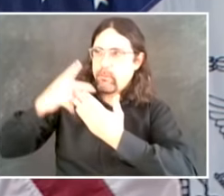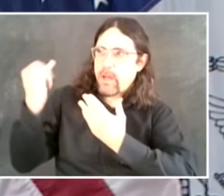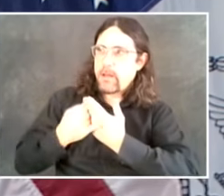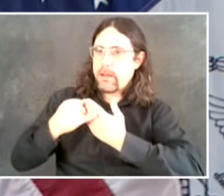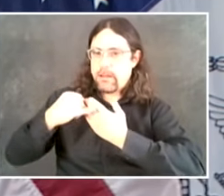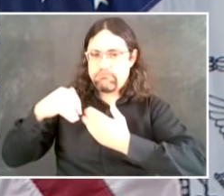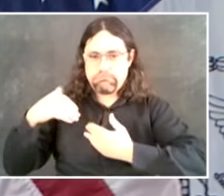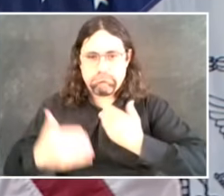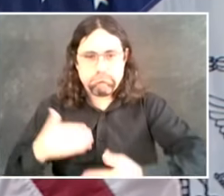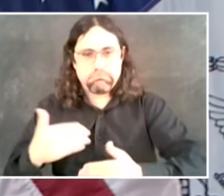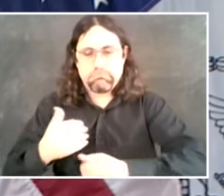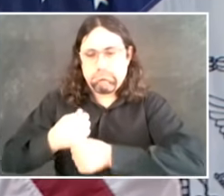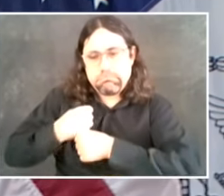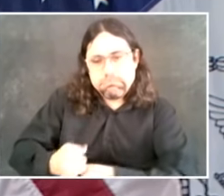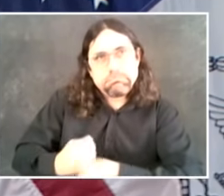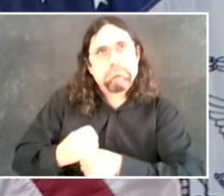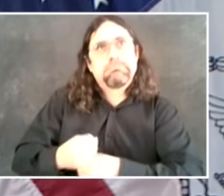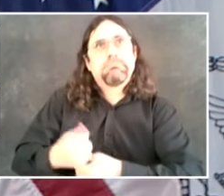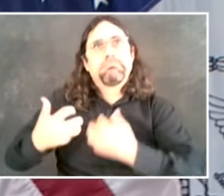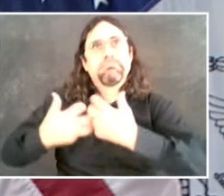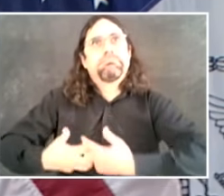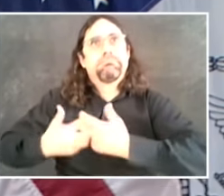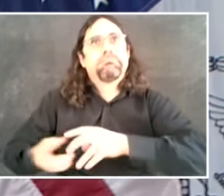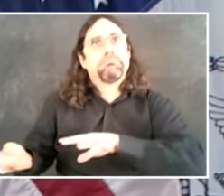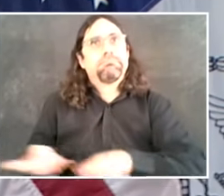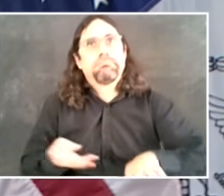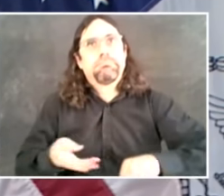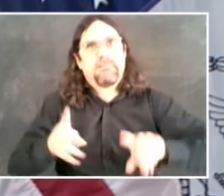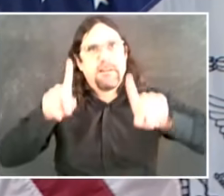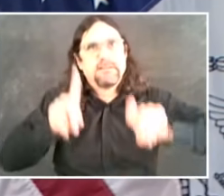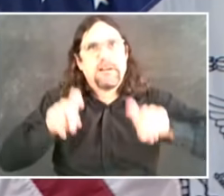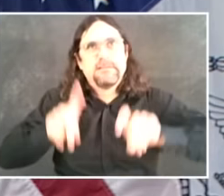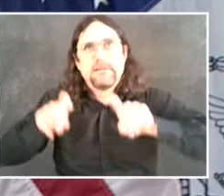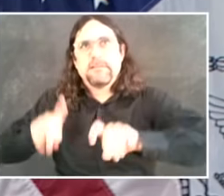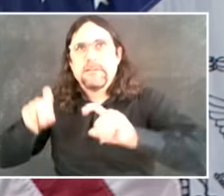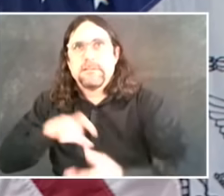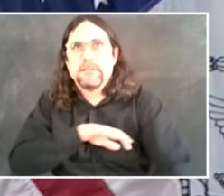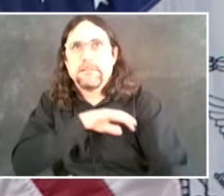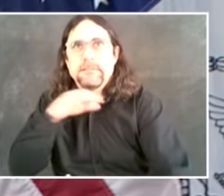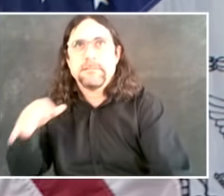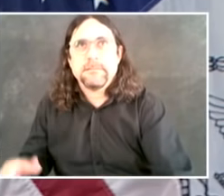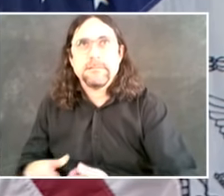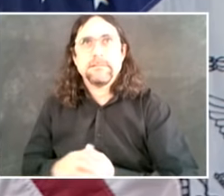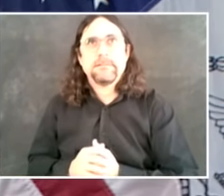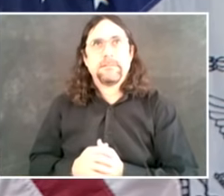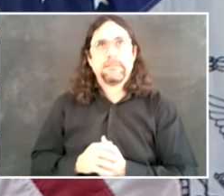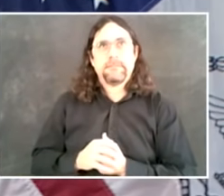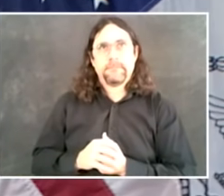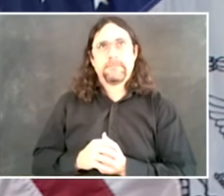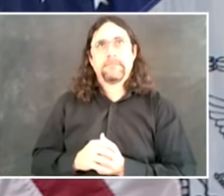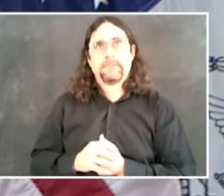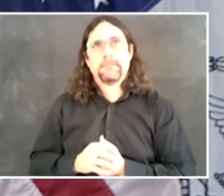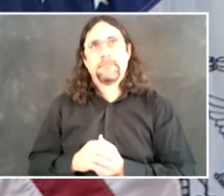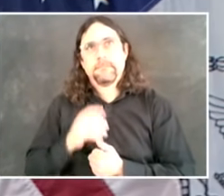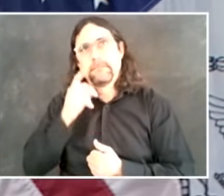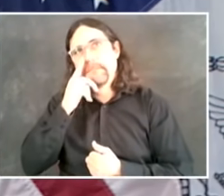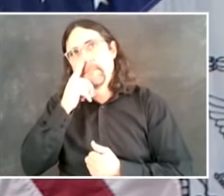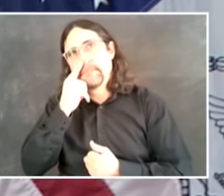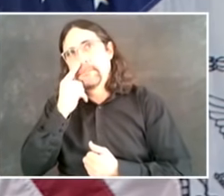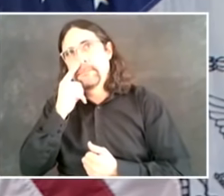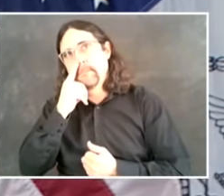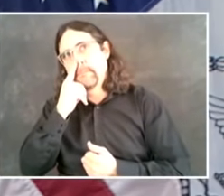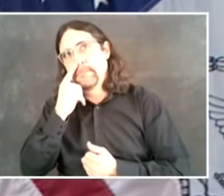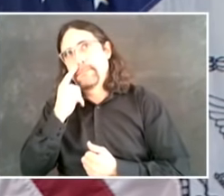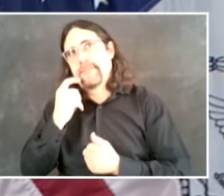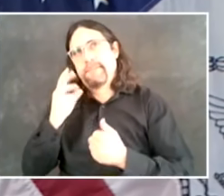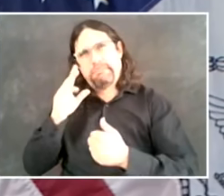there'll be moments when we have to figure things out. Sometimes there'll be times when we have to try something, even if it doesn't work, try